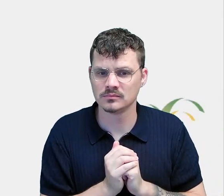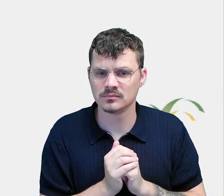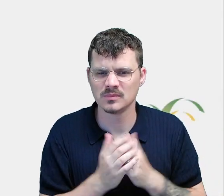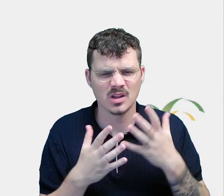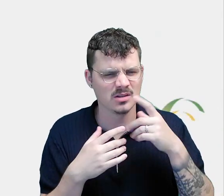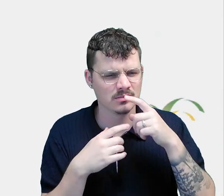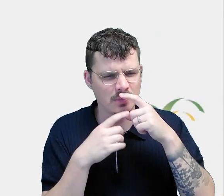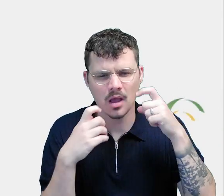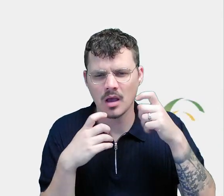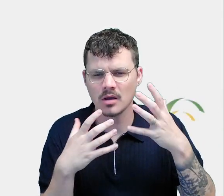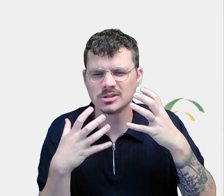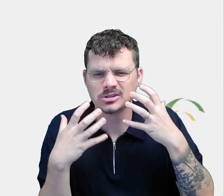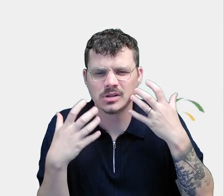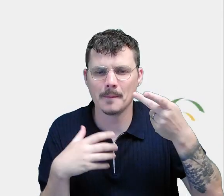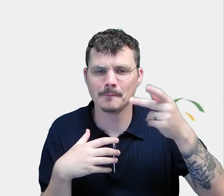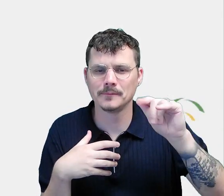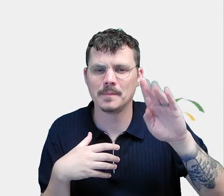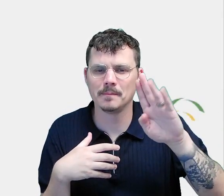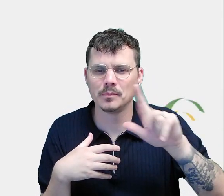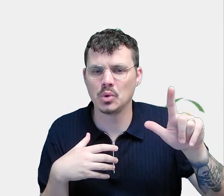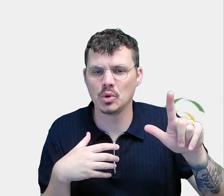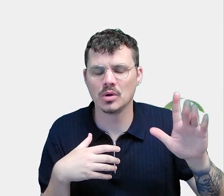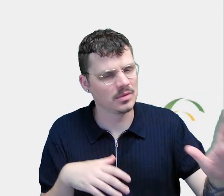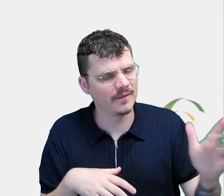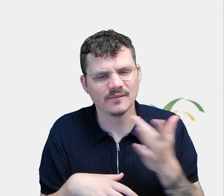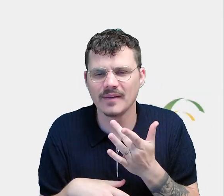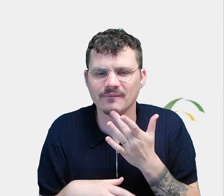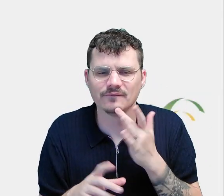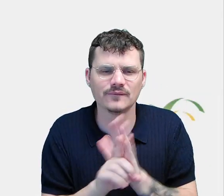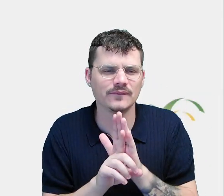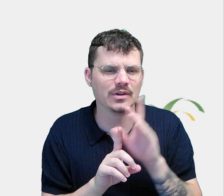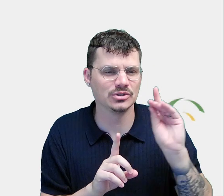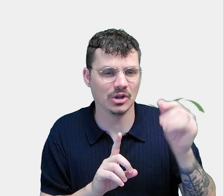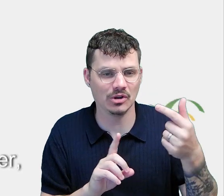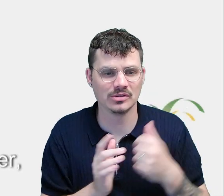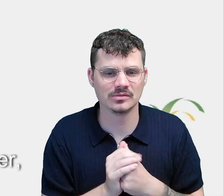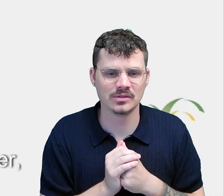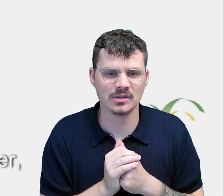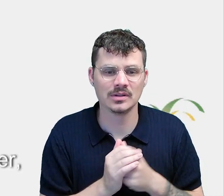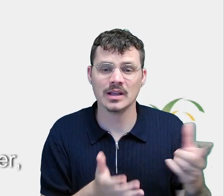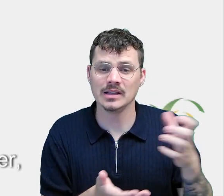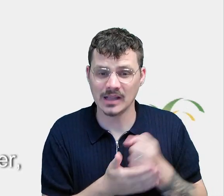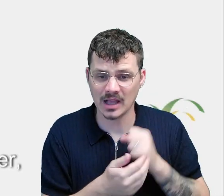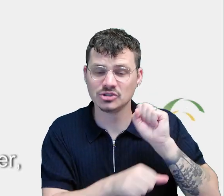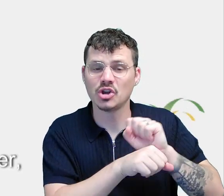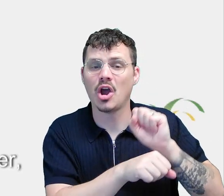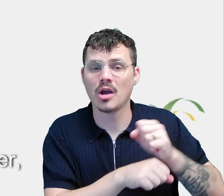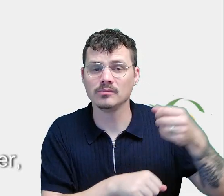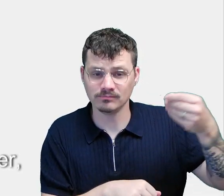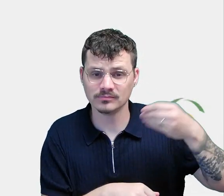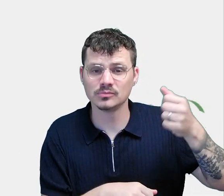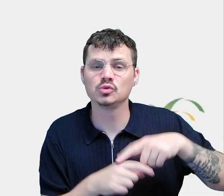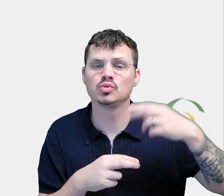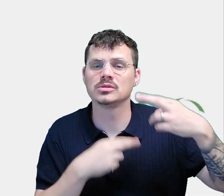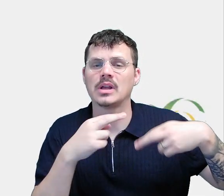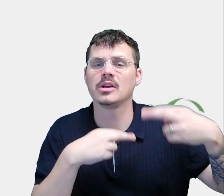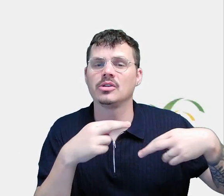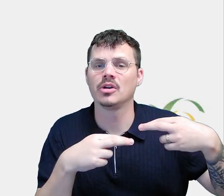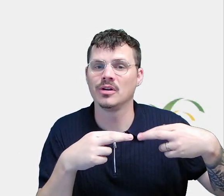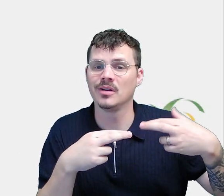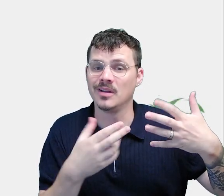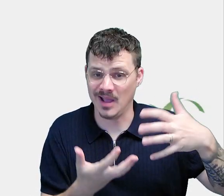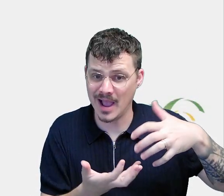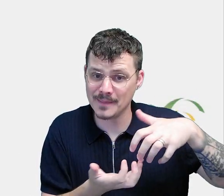ugly, scarred-up pit bull. Favorite dog. Got a paying job at a recycling center,